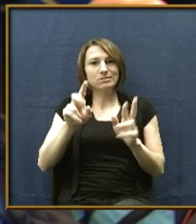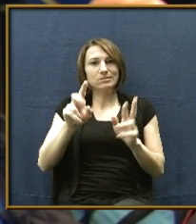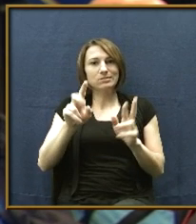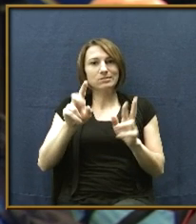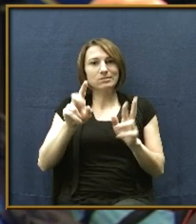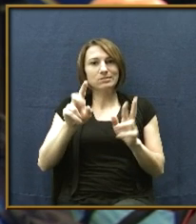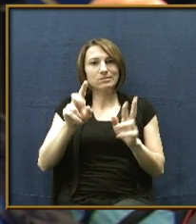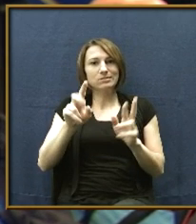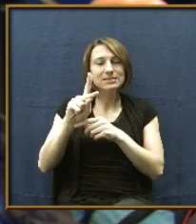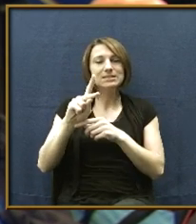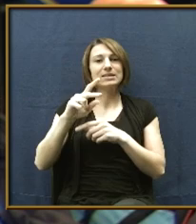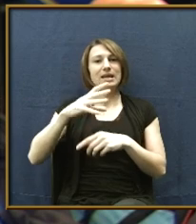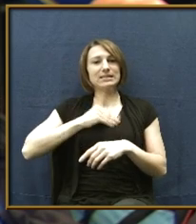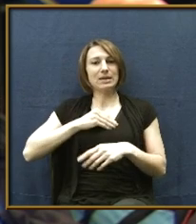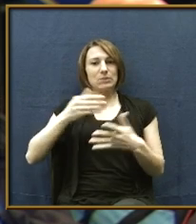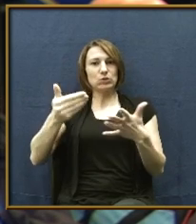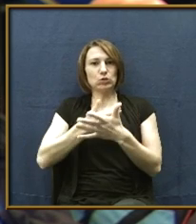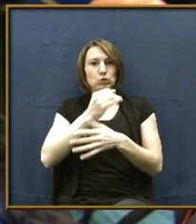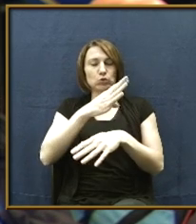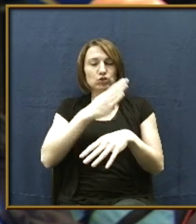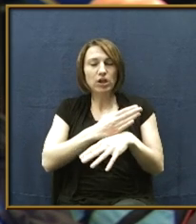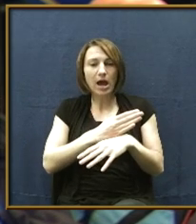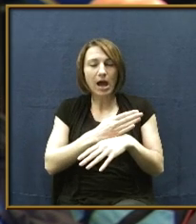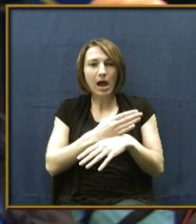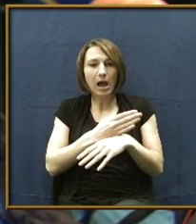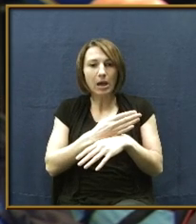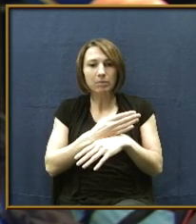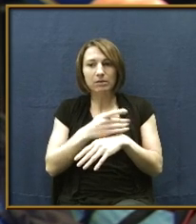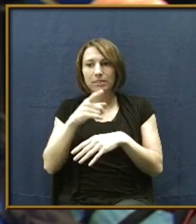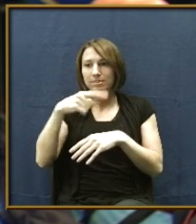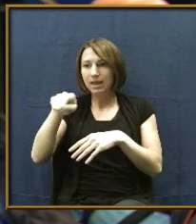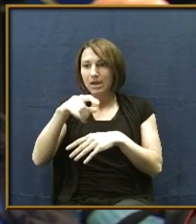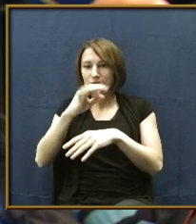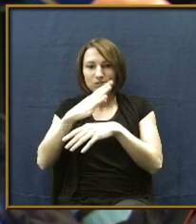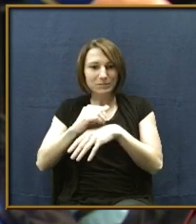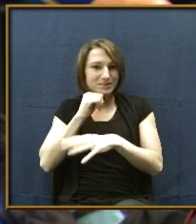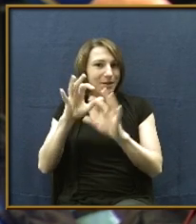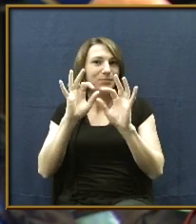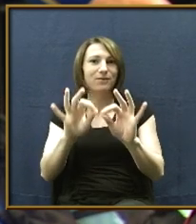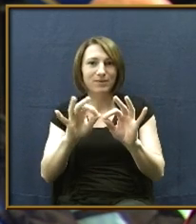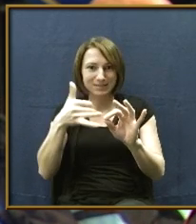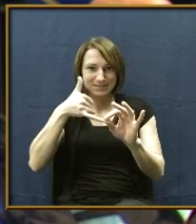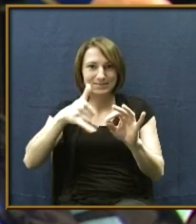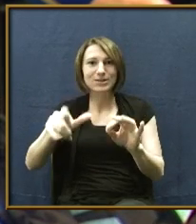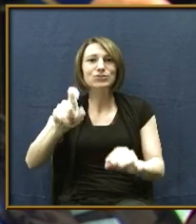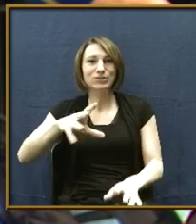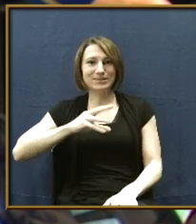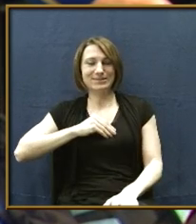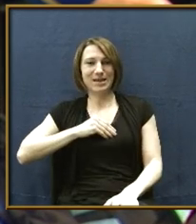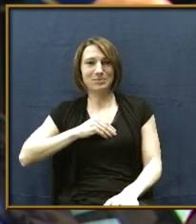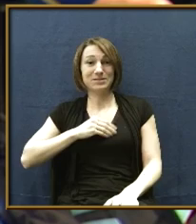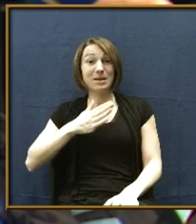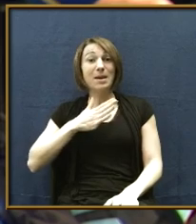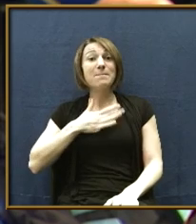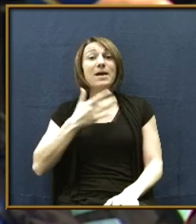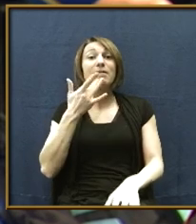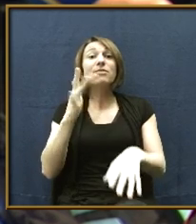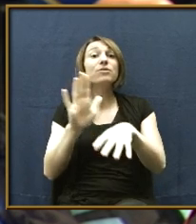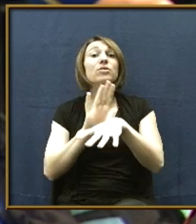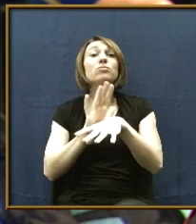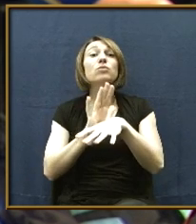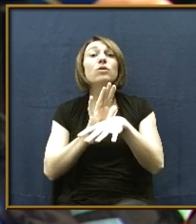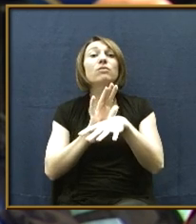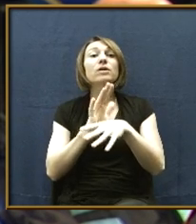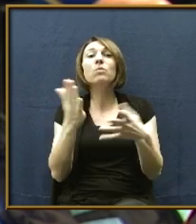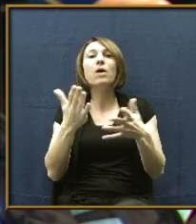job that might not seem so perfect. I want to share a quote from one of my favorite movies, one that I happened to